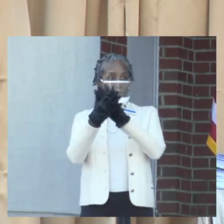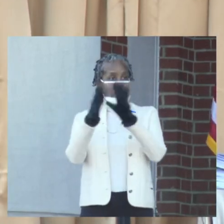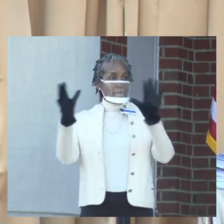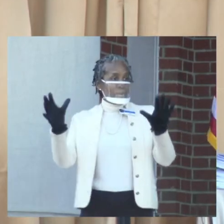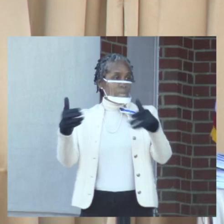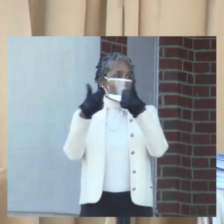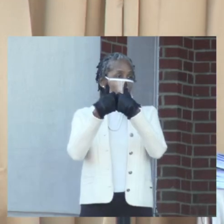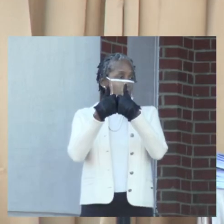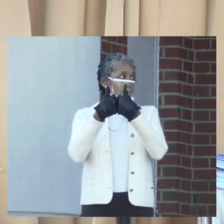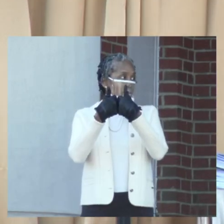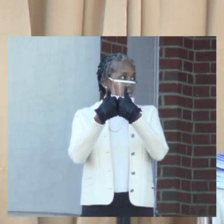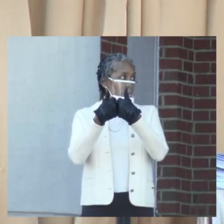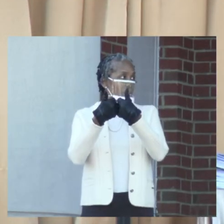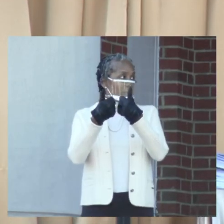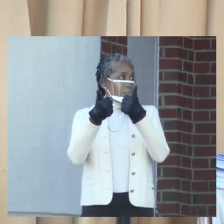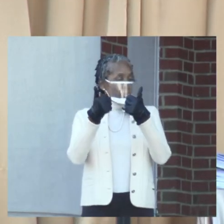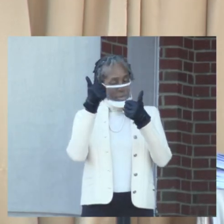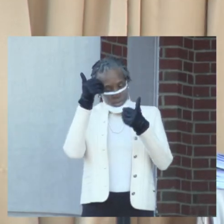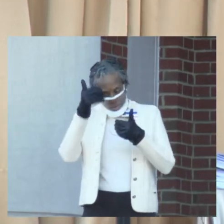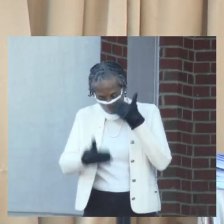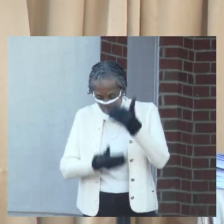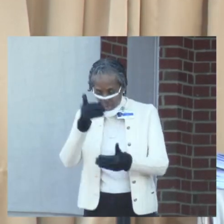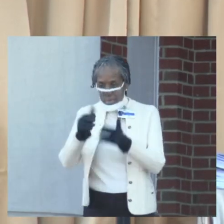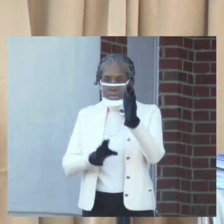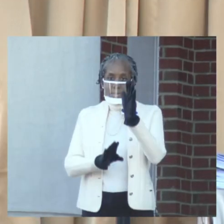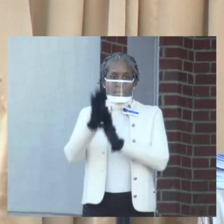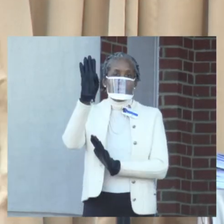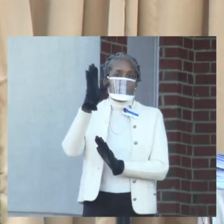challenge, we'll learn that we aren't single stars.